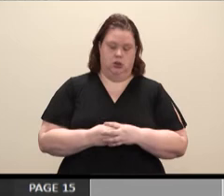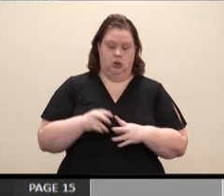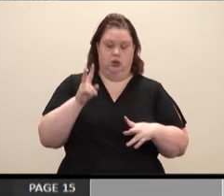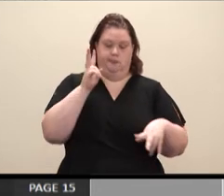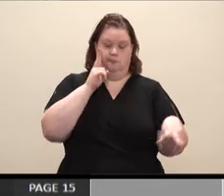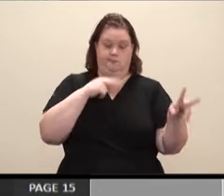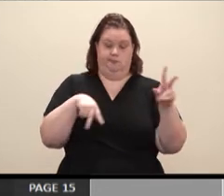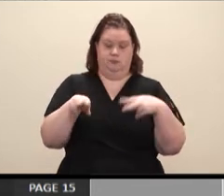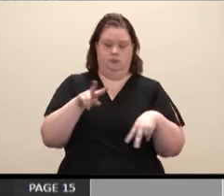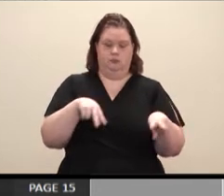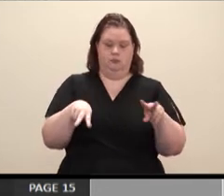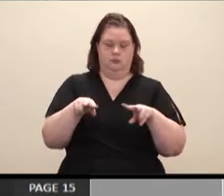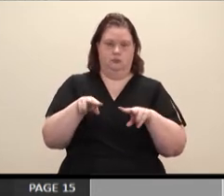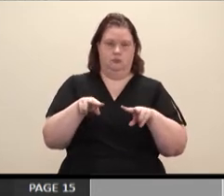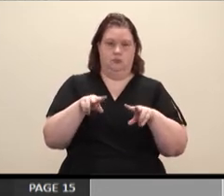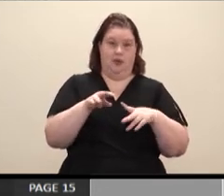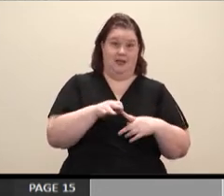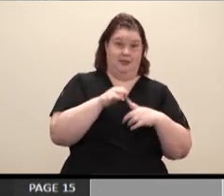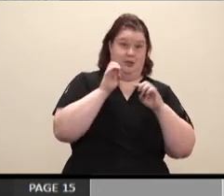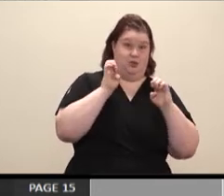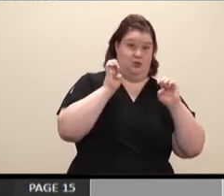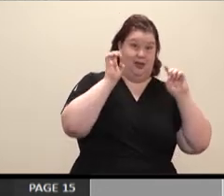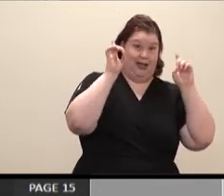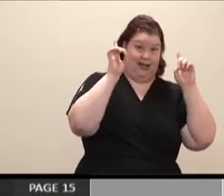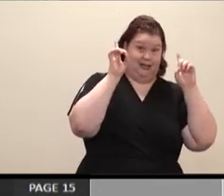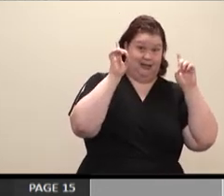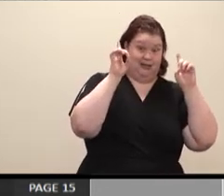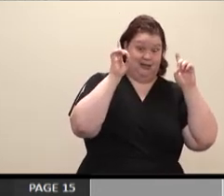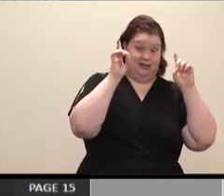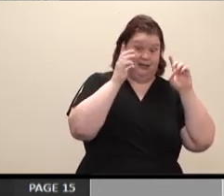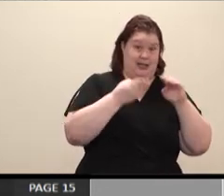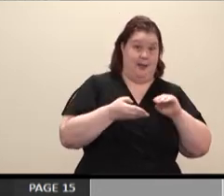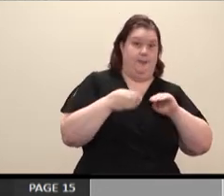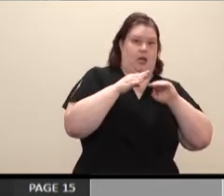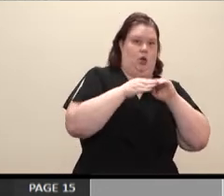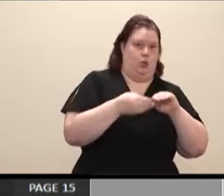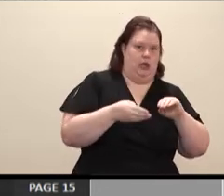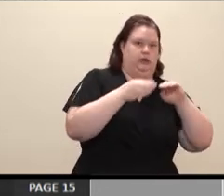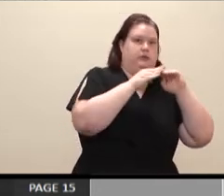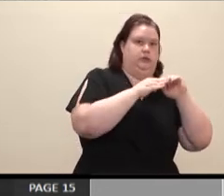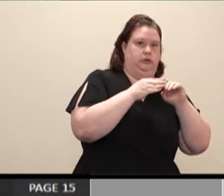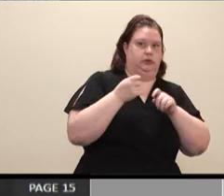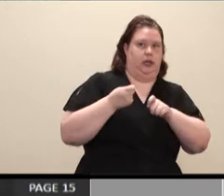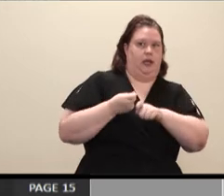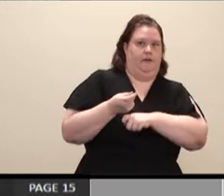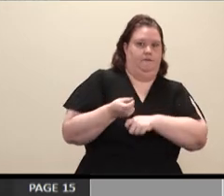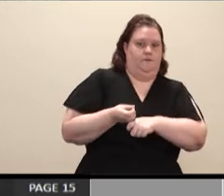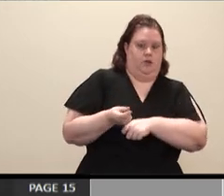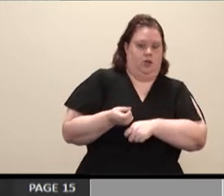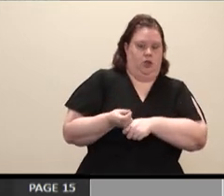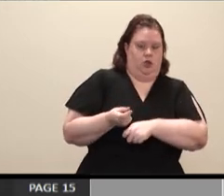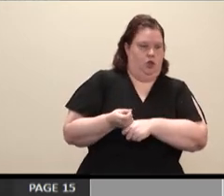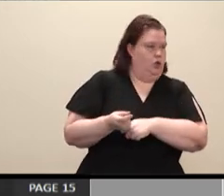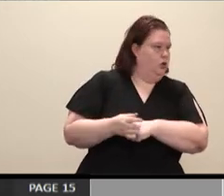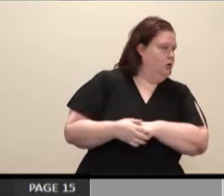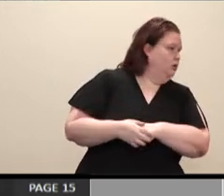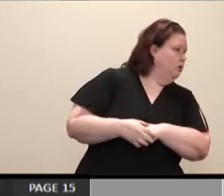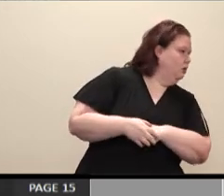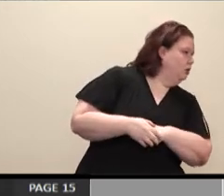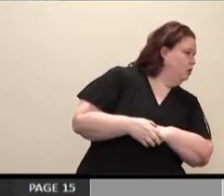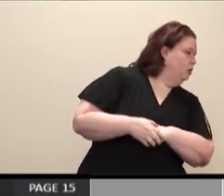this, special ed actually has been increasing each year and is going to be held harmless at